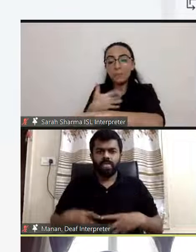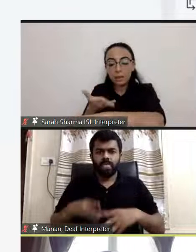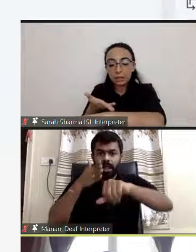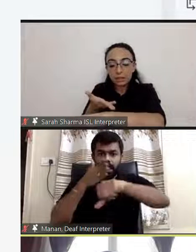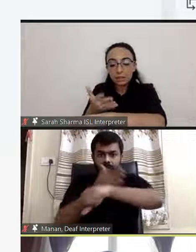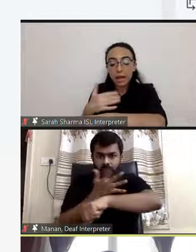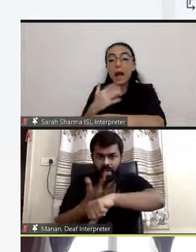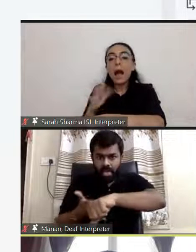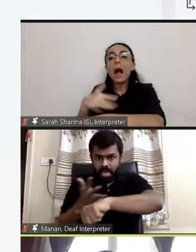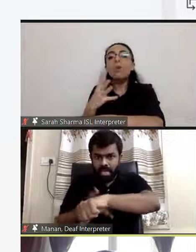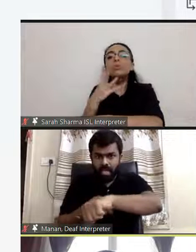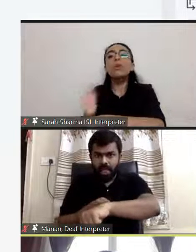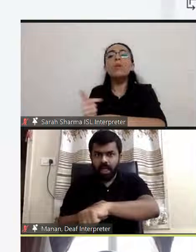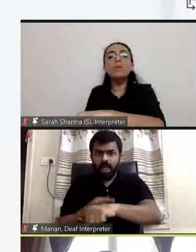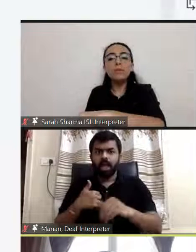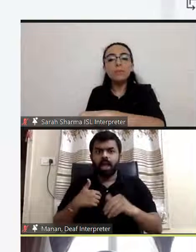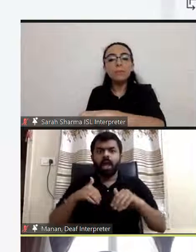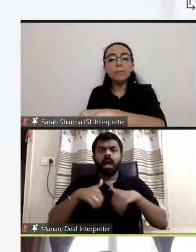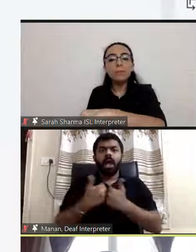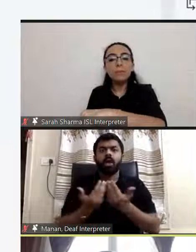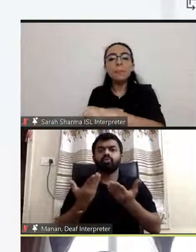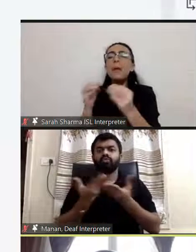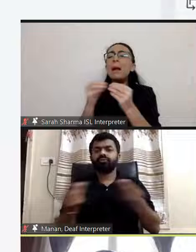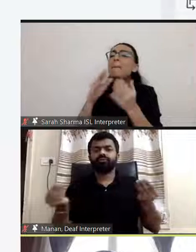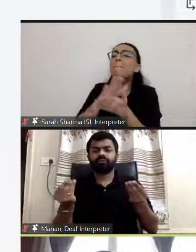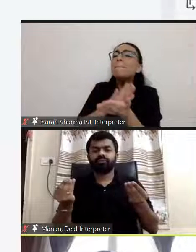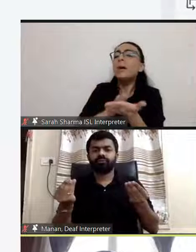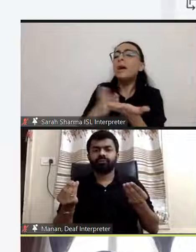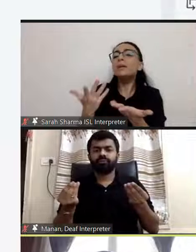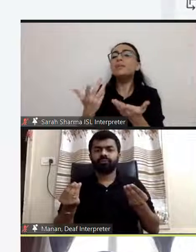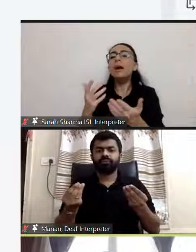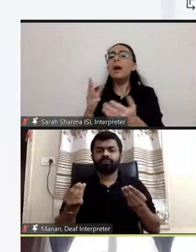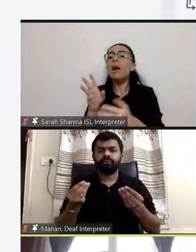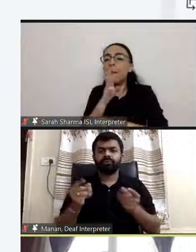equipment, it is only simple things like soap